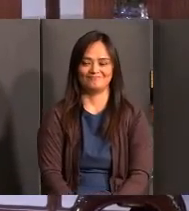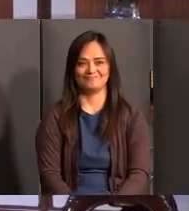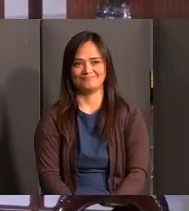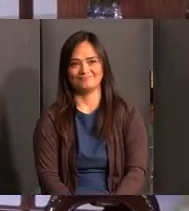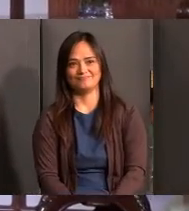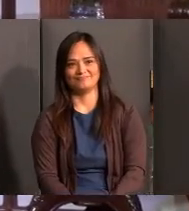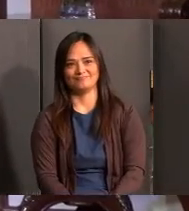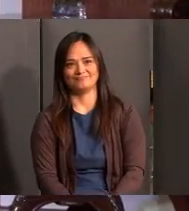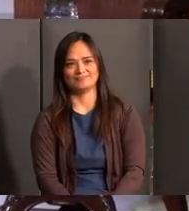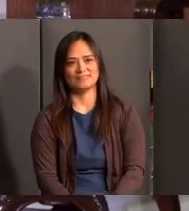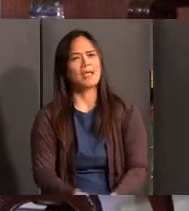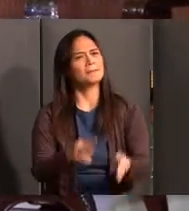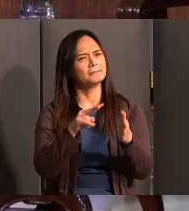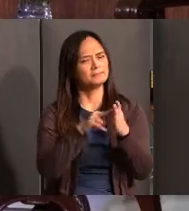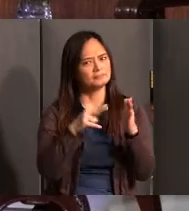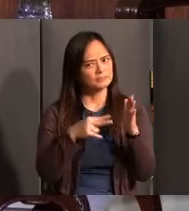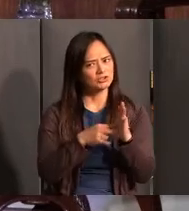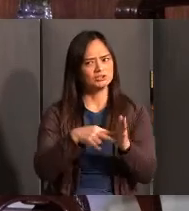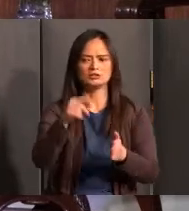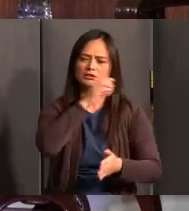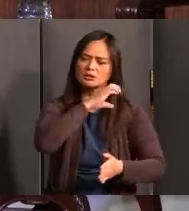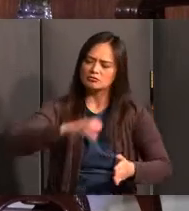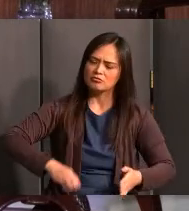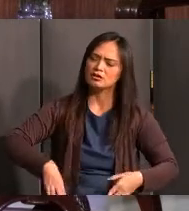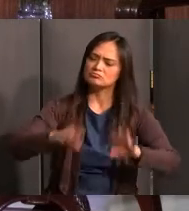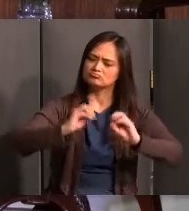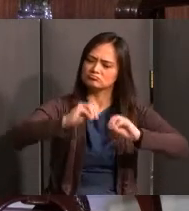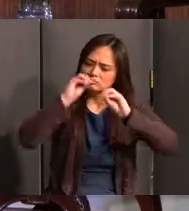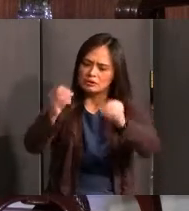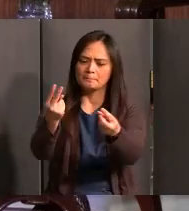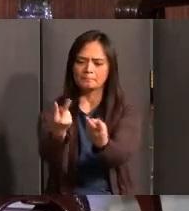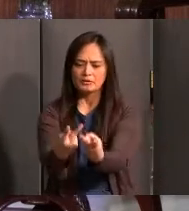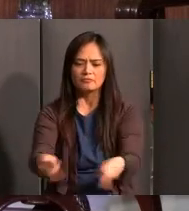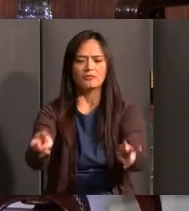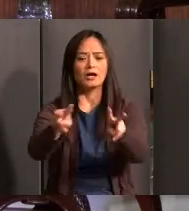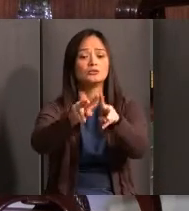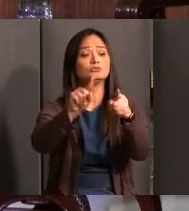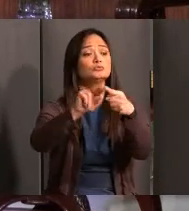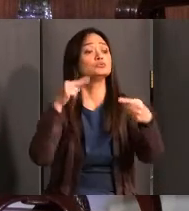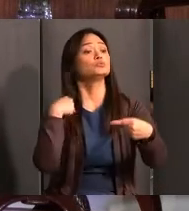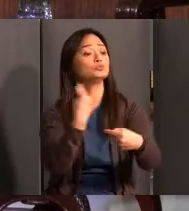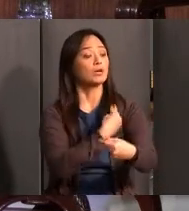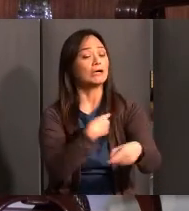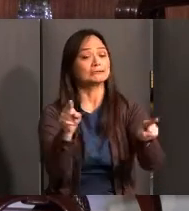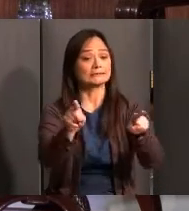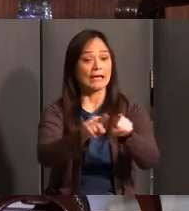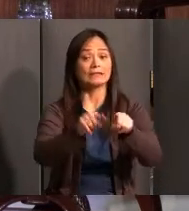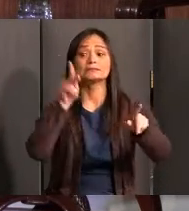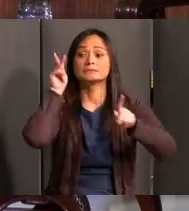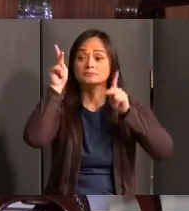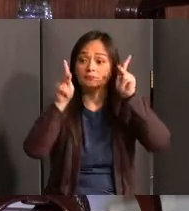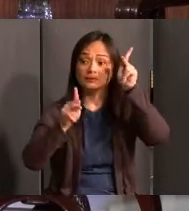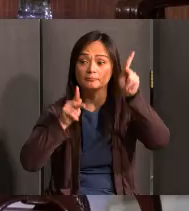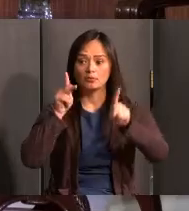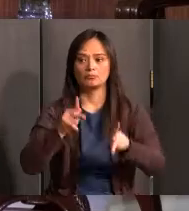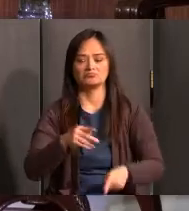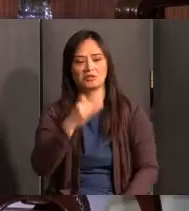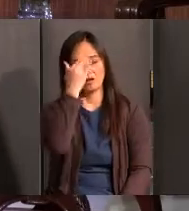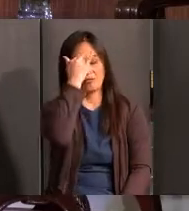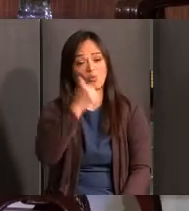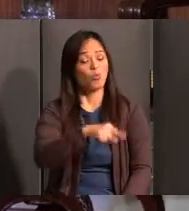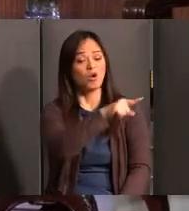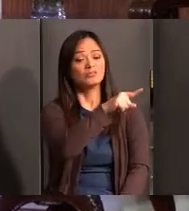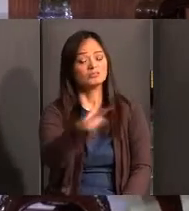Ibig sabihin, mga kapatid, He gave value to us as a people. Why can't you not give